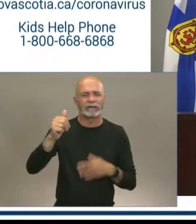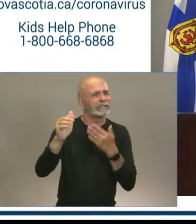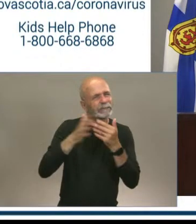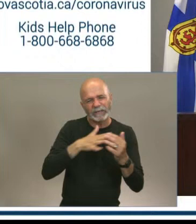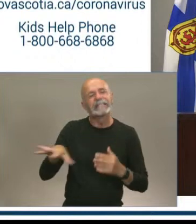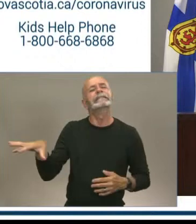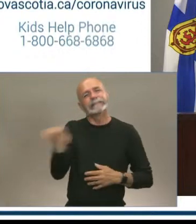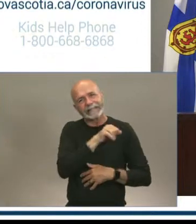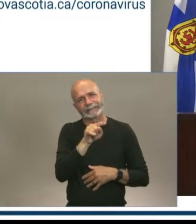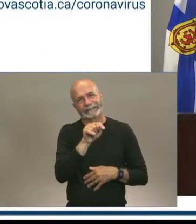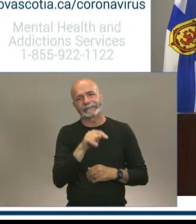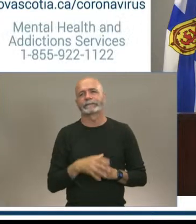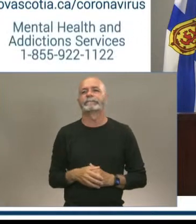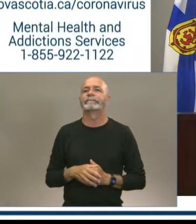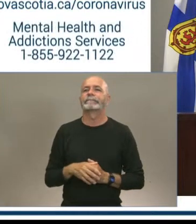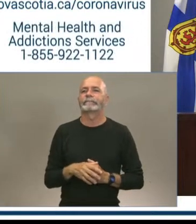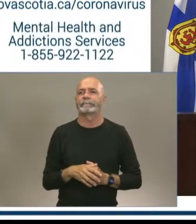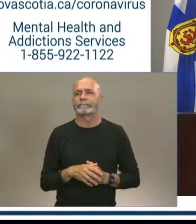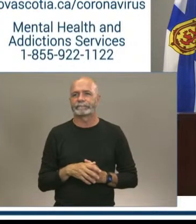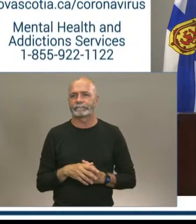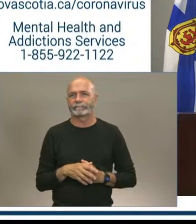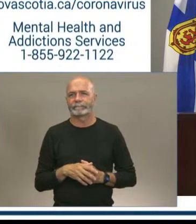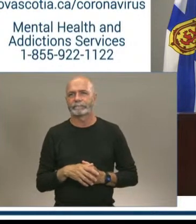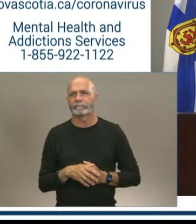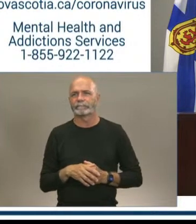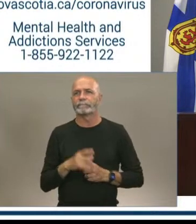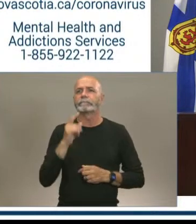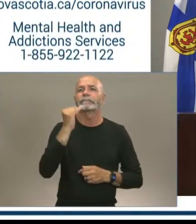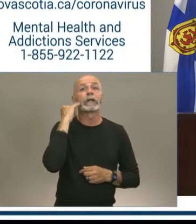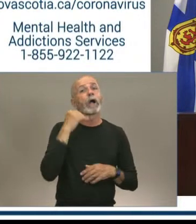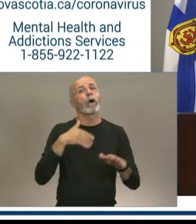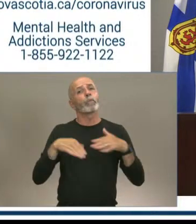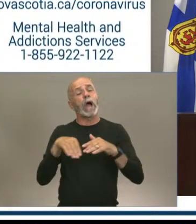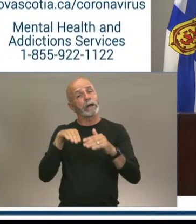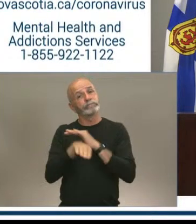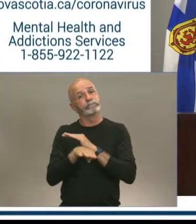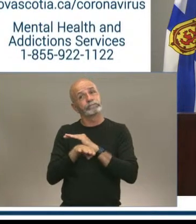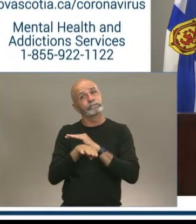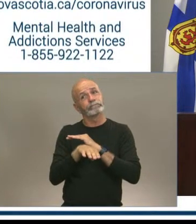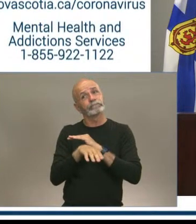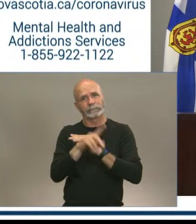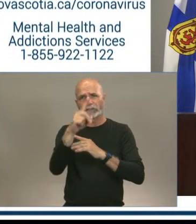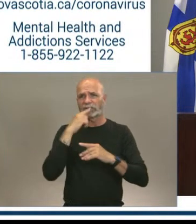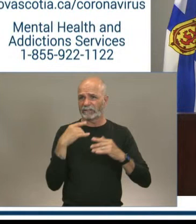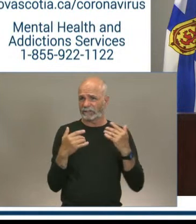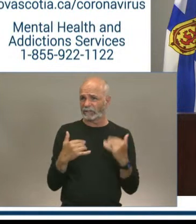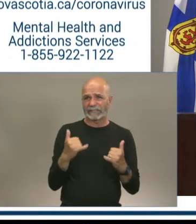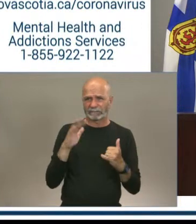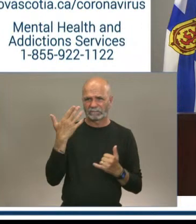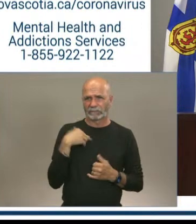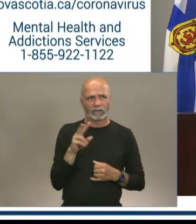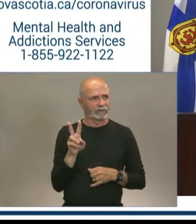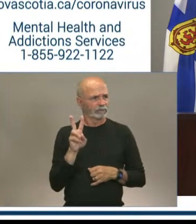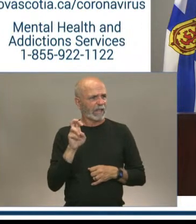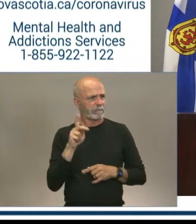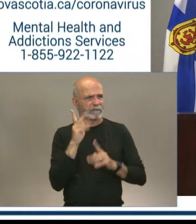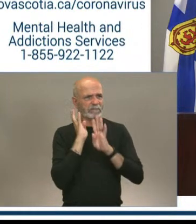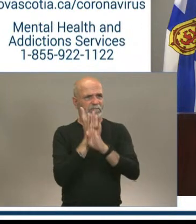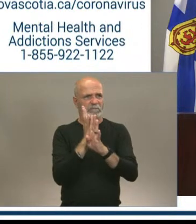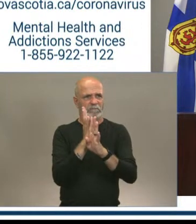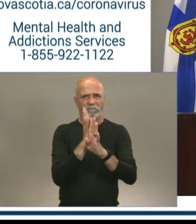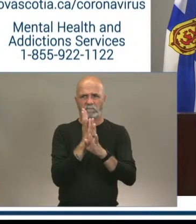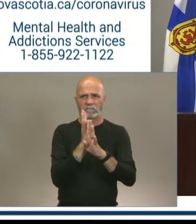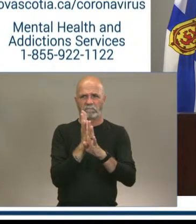of that, I was surprised to hear that there was just 200 expected a day and they've only reached 50. Does that speak to